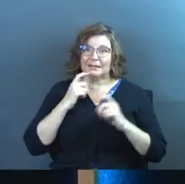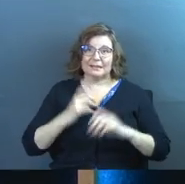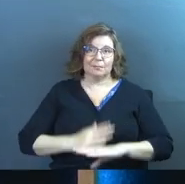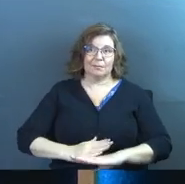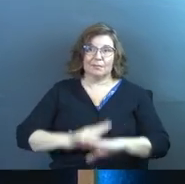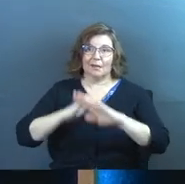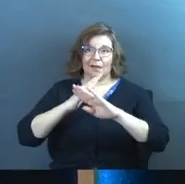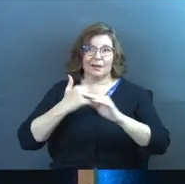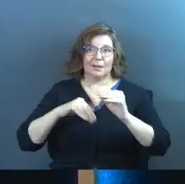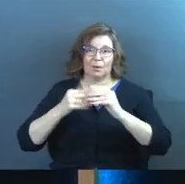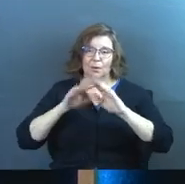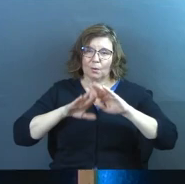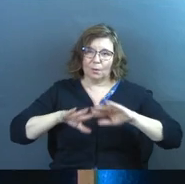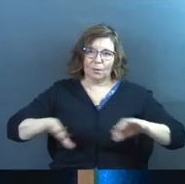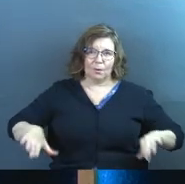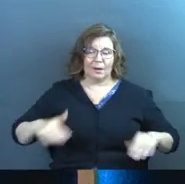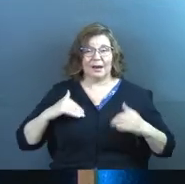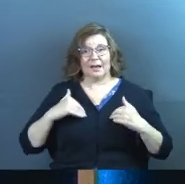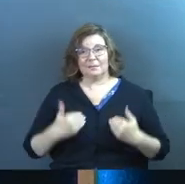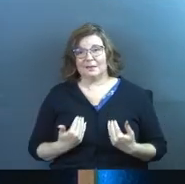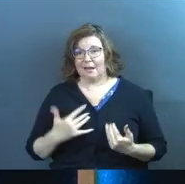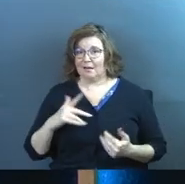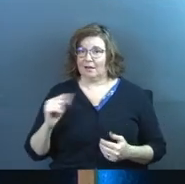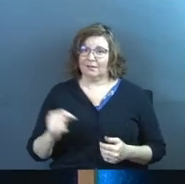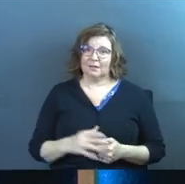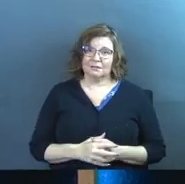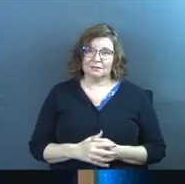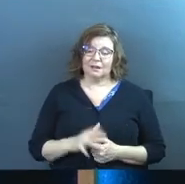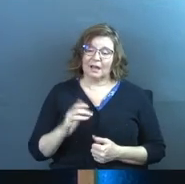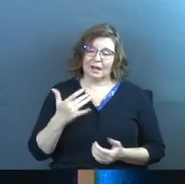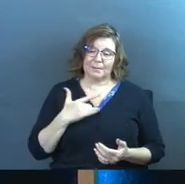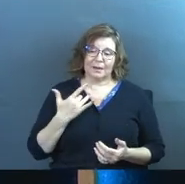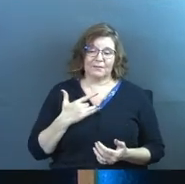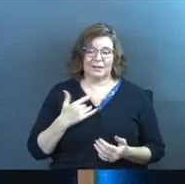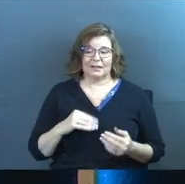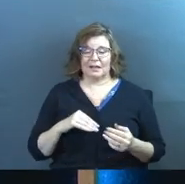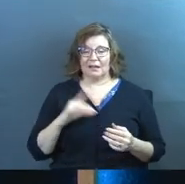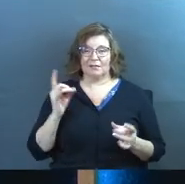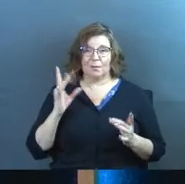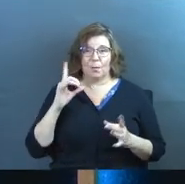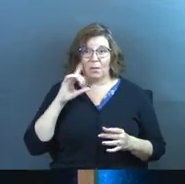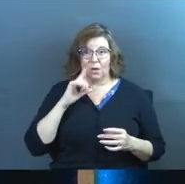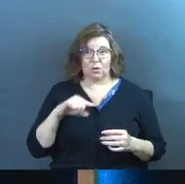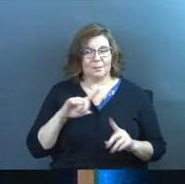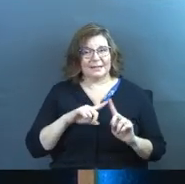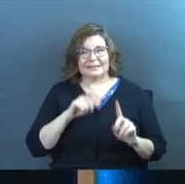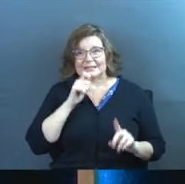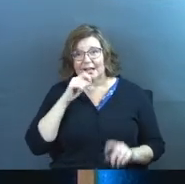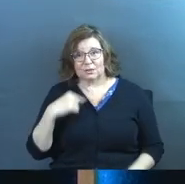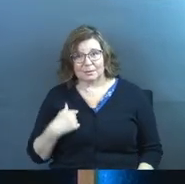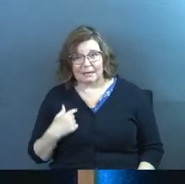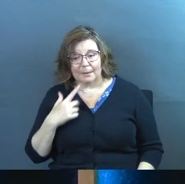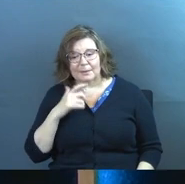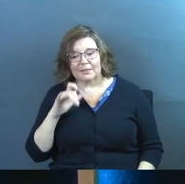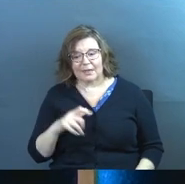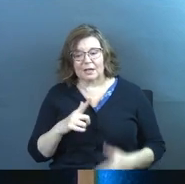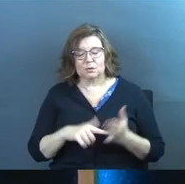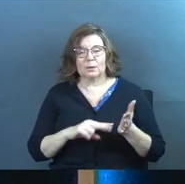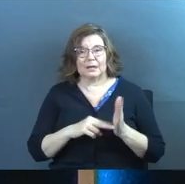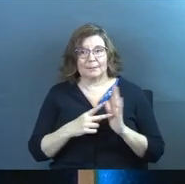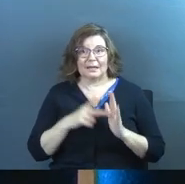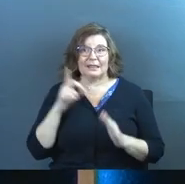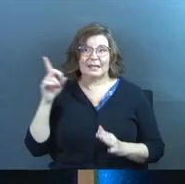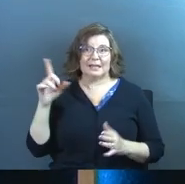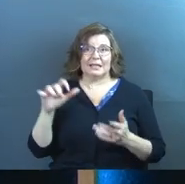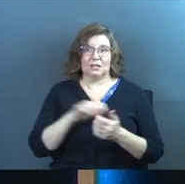way. And I'm tired of it. And that might feel like a morbid thought to you, but it's not to me, because that's what it means